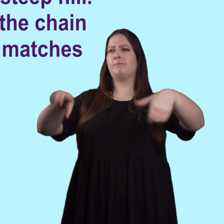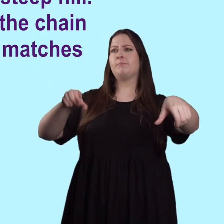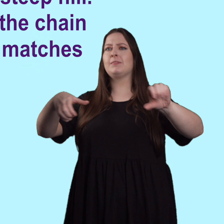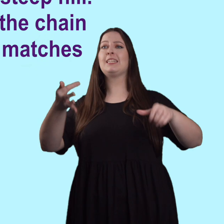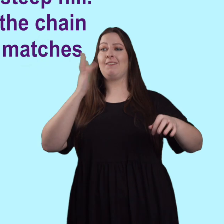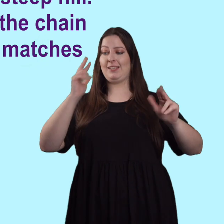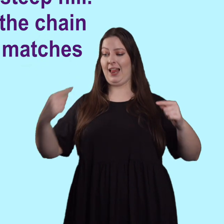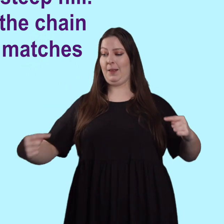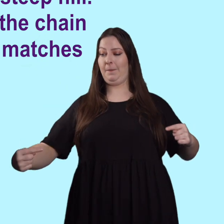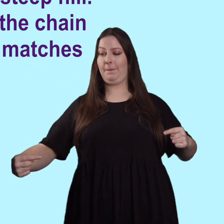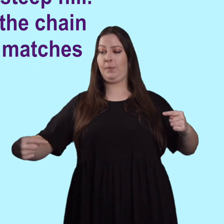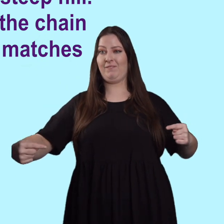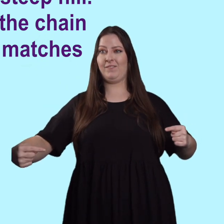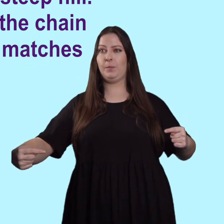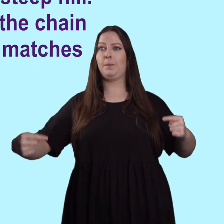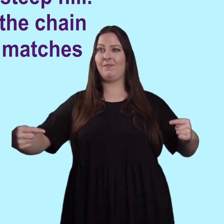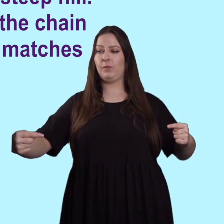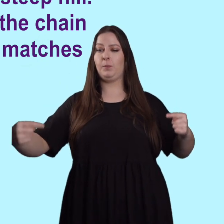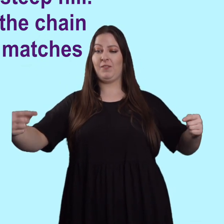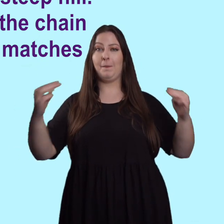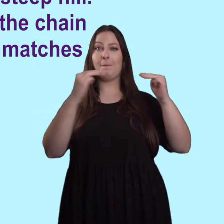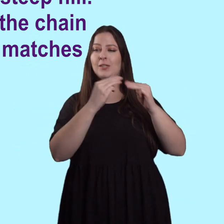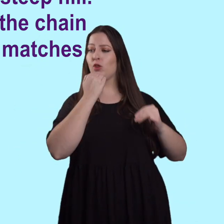matches the cog the chain is on.